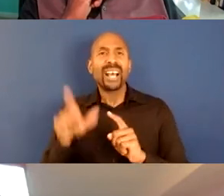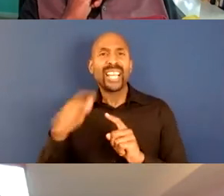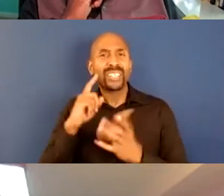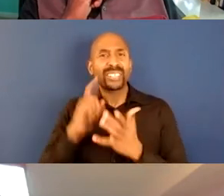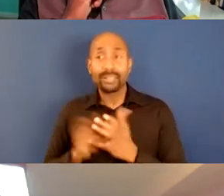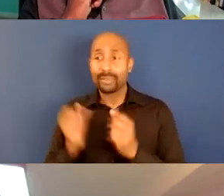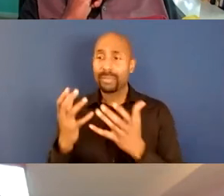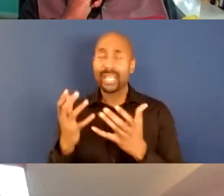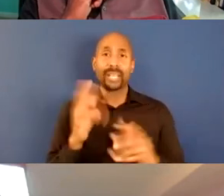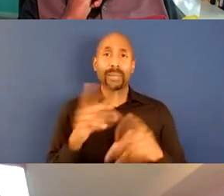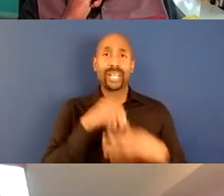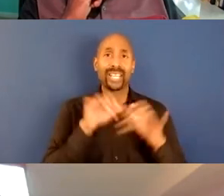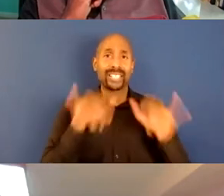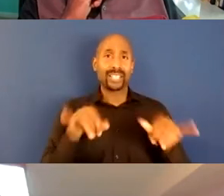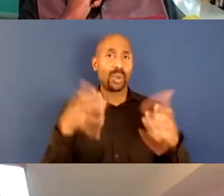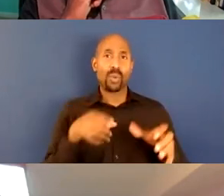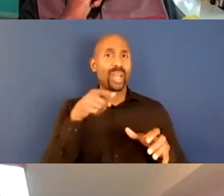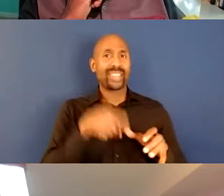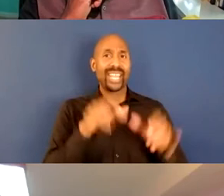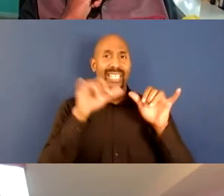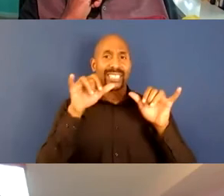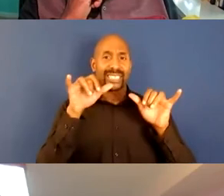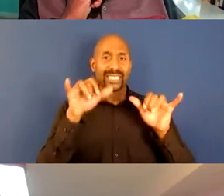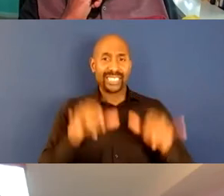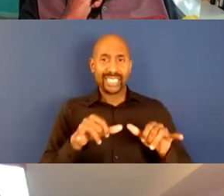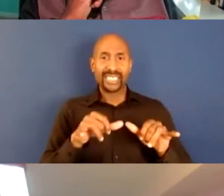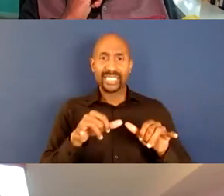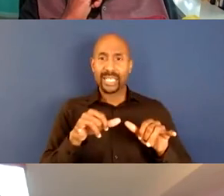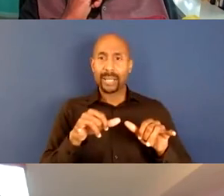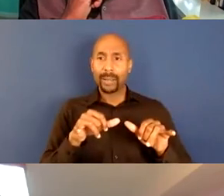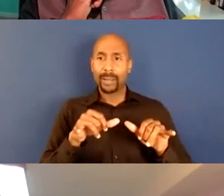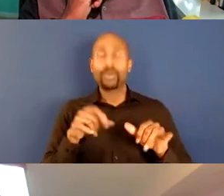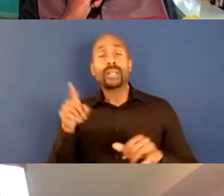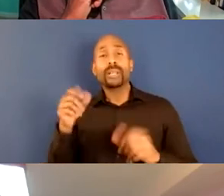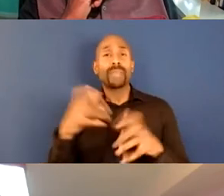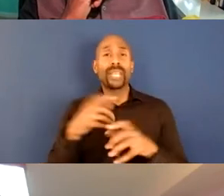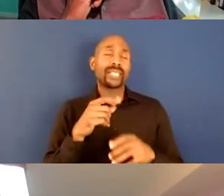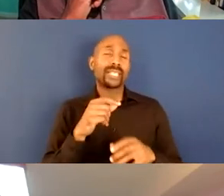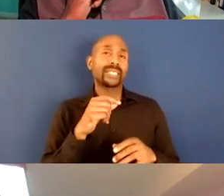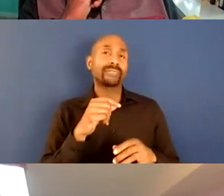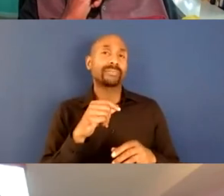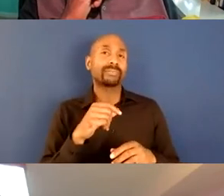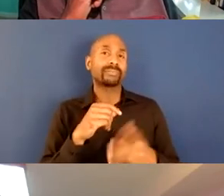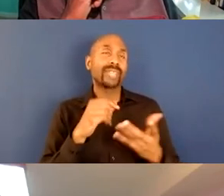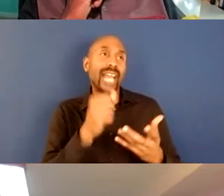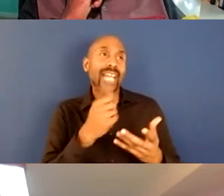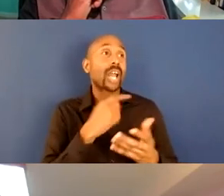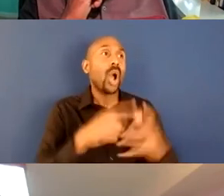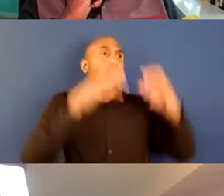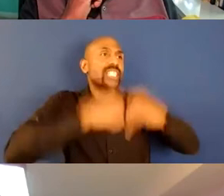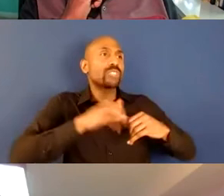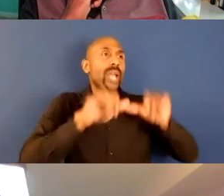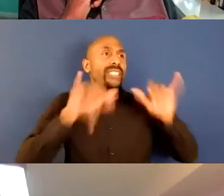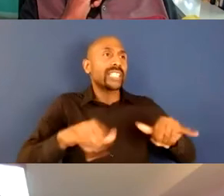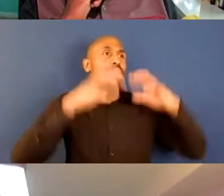system not to exist. They just don't want to be at the bottom of it. So they're people who